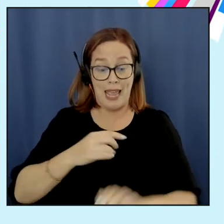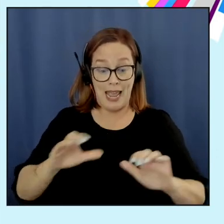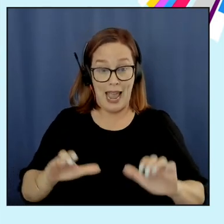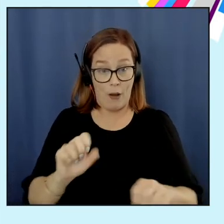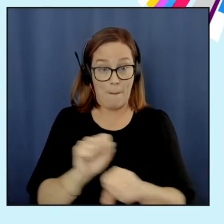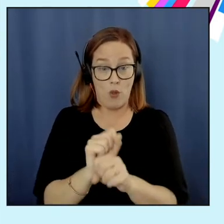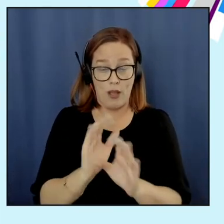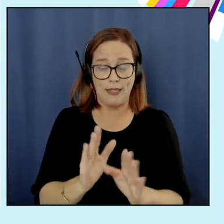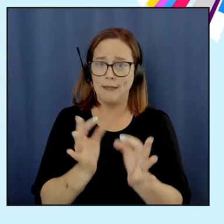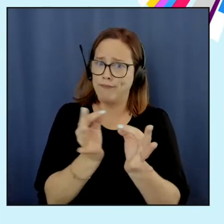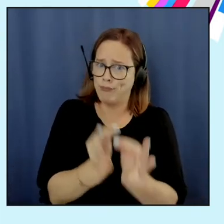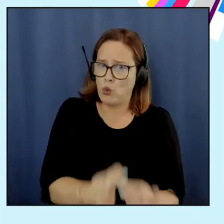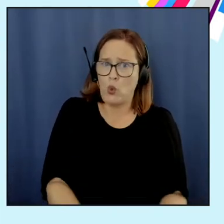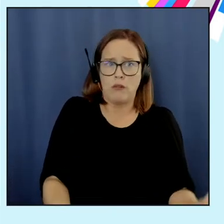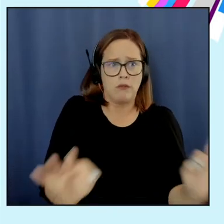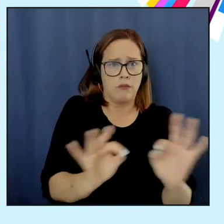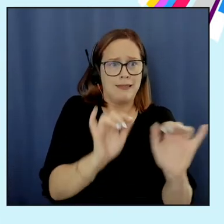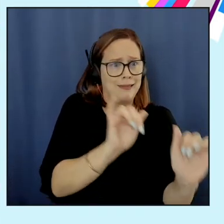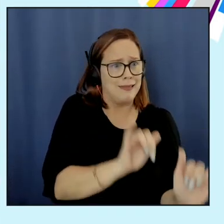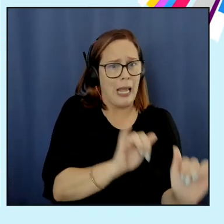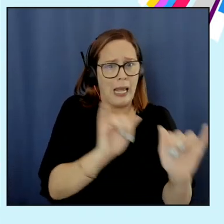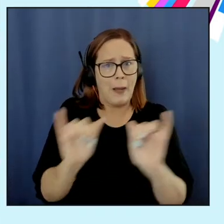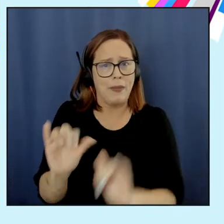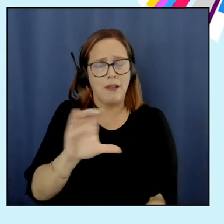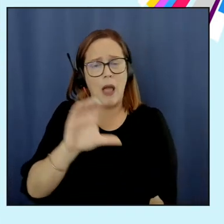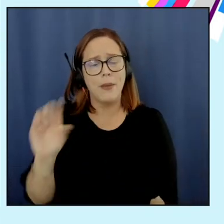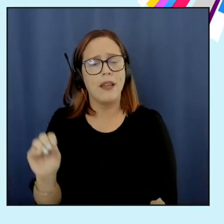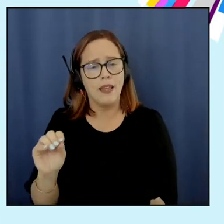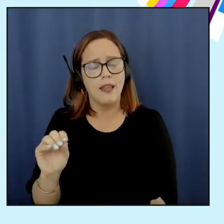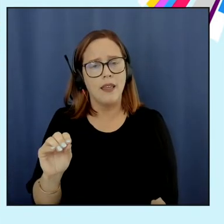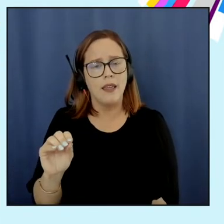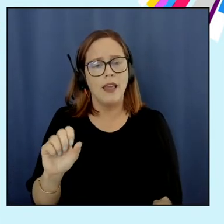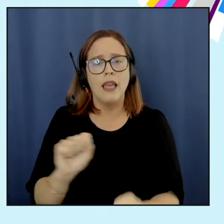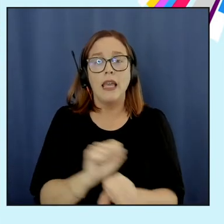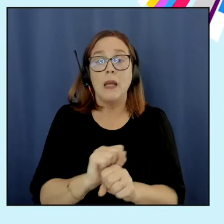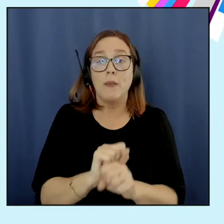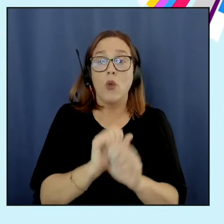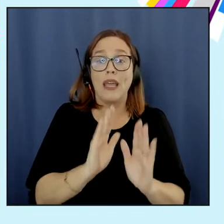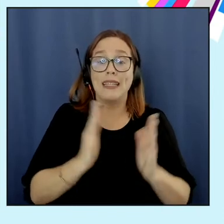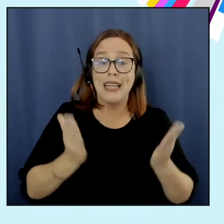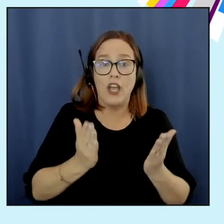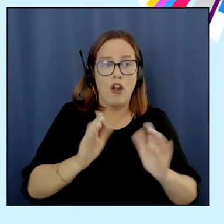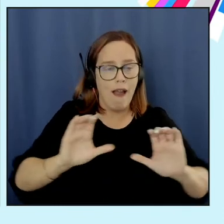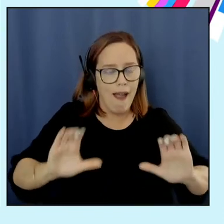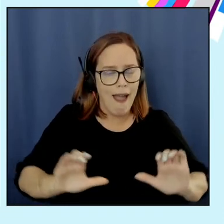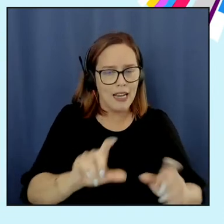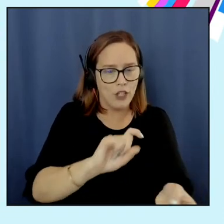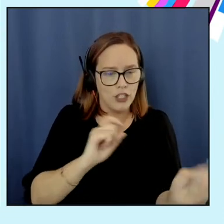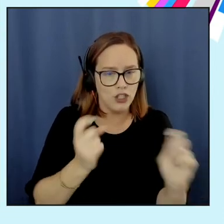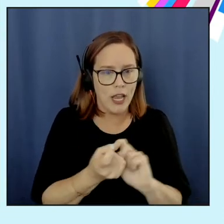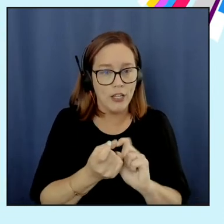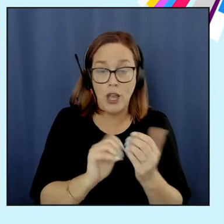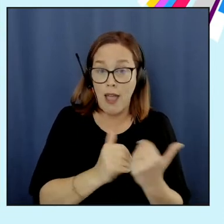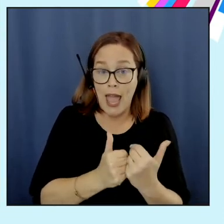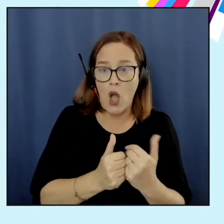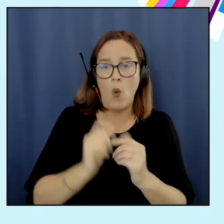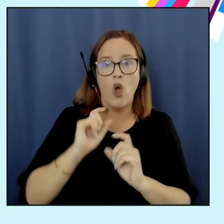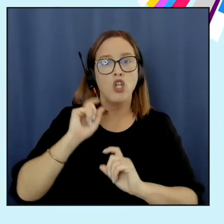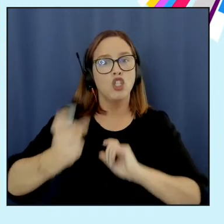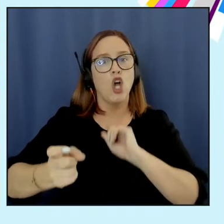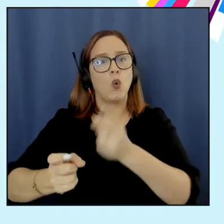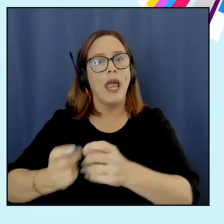significant as those of the company. Employees here are actively making a change, like donating over $8 million since last year